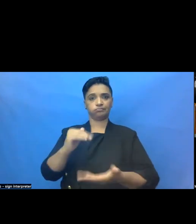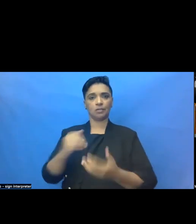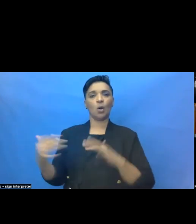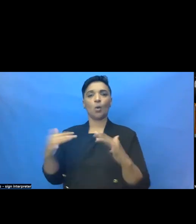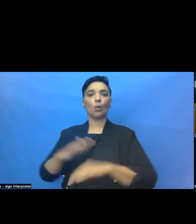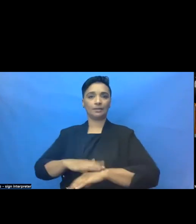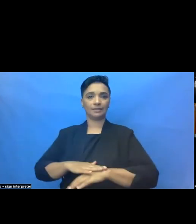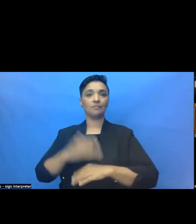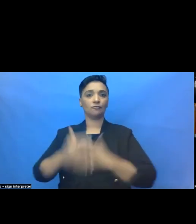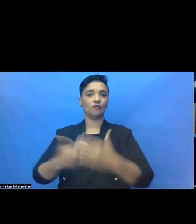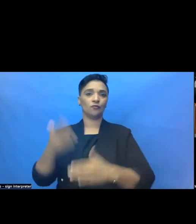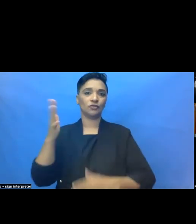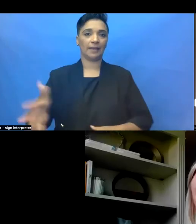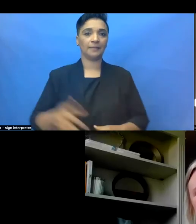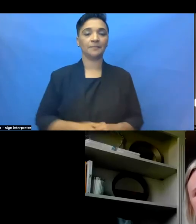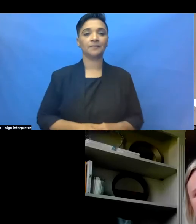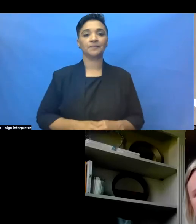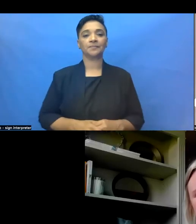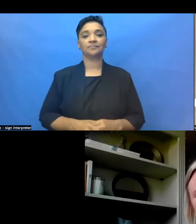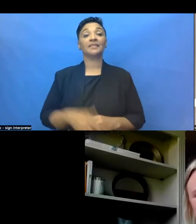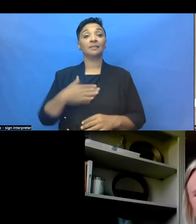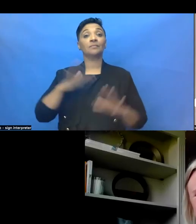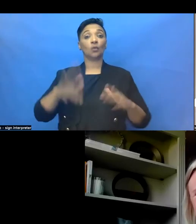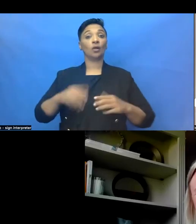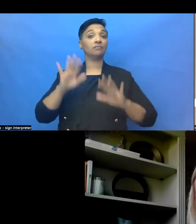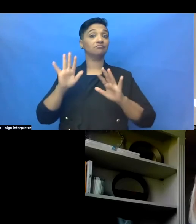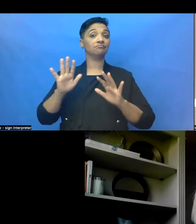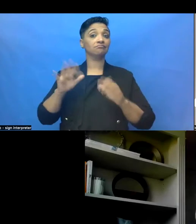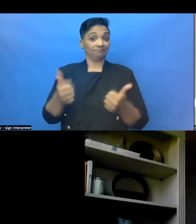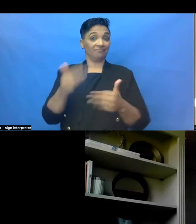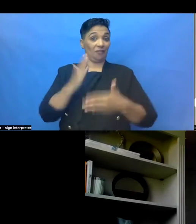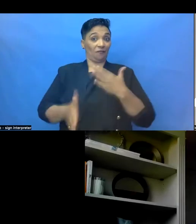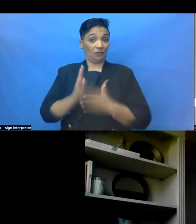forward. I will leave that there and remain available for questions. Thanks.